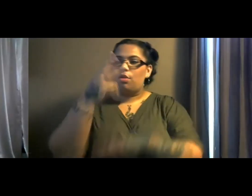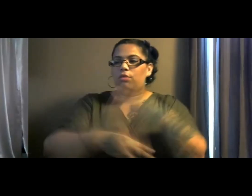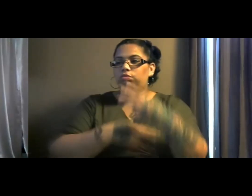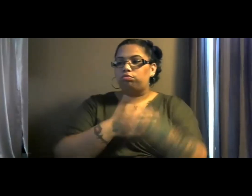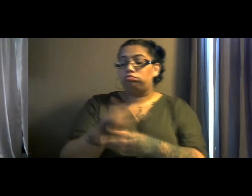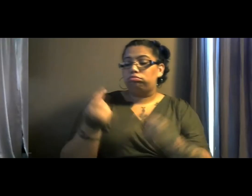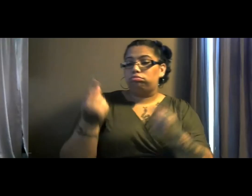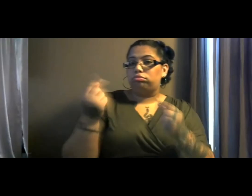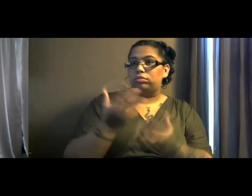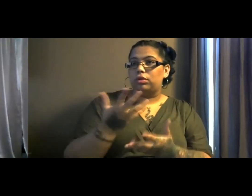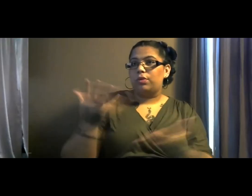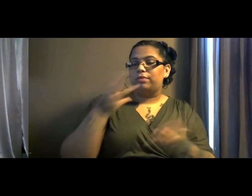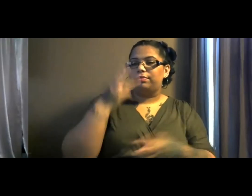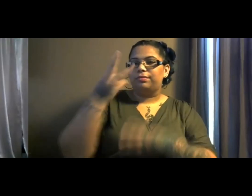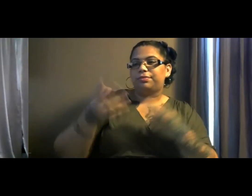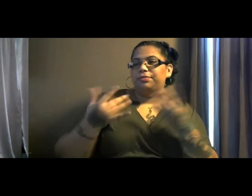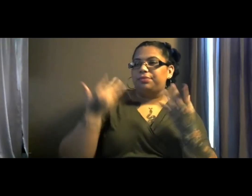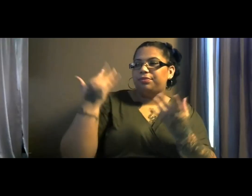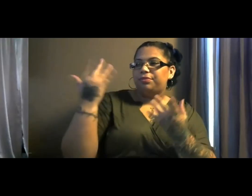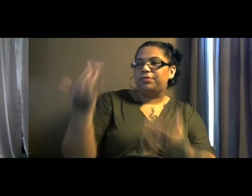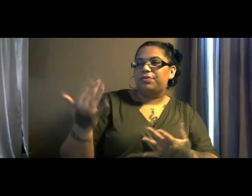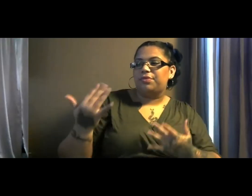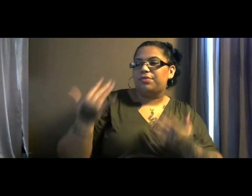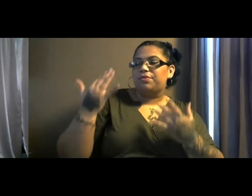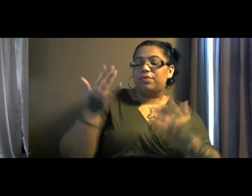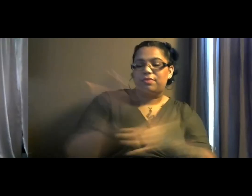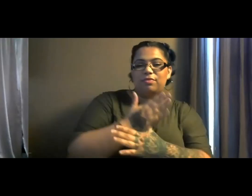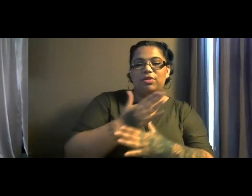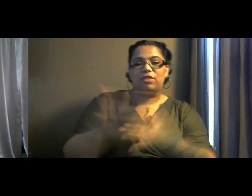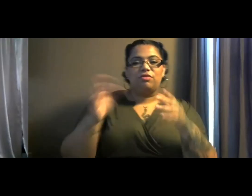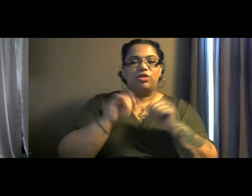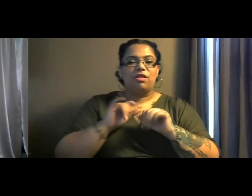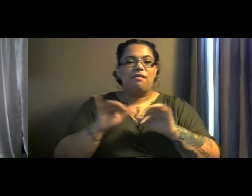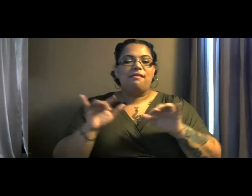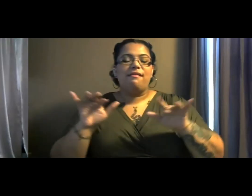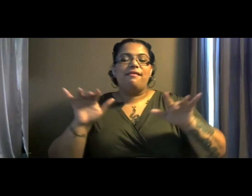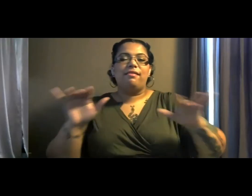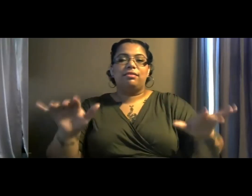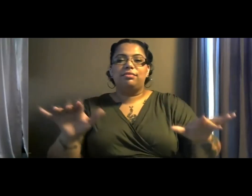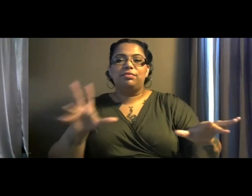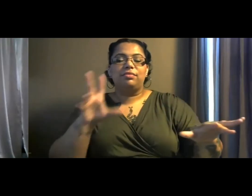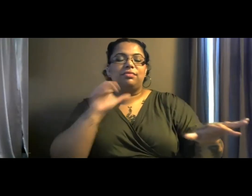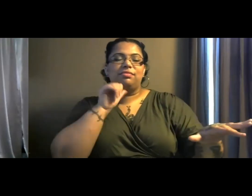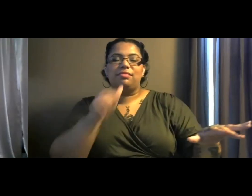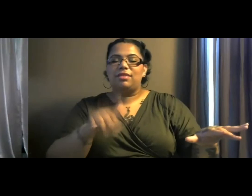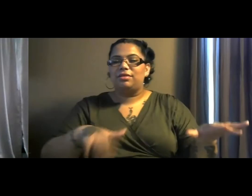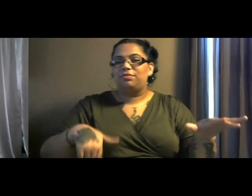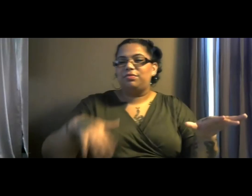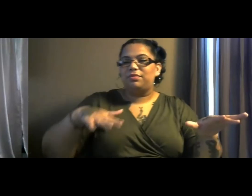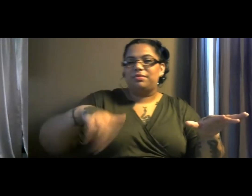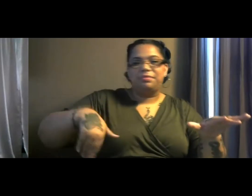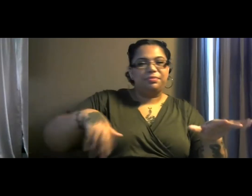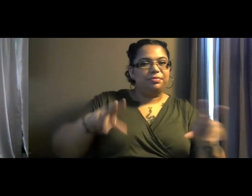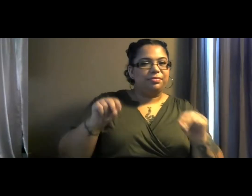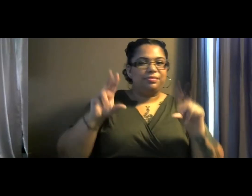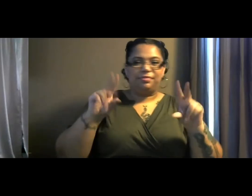for you to share what you've been given. Never too late for a